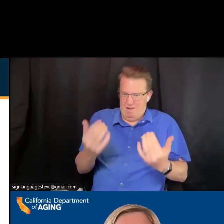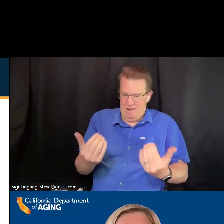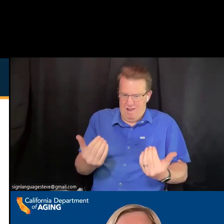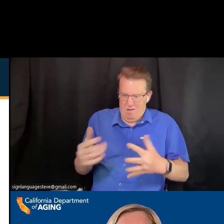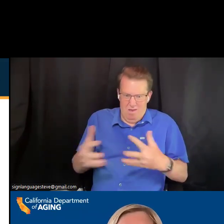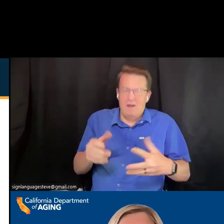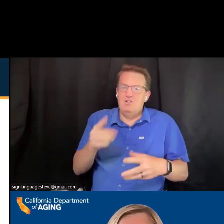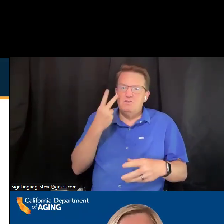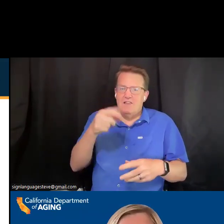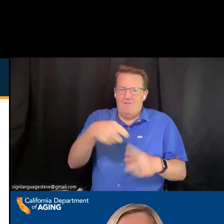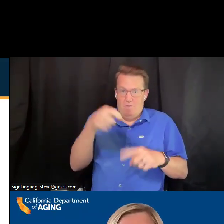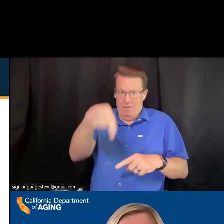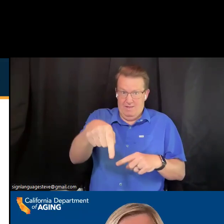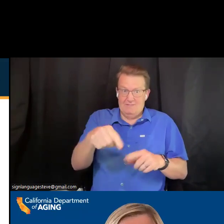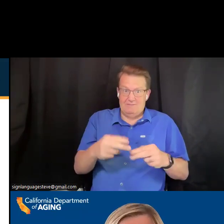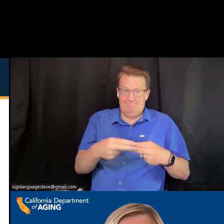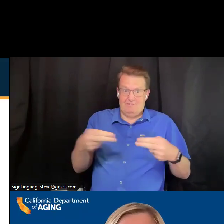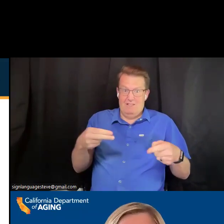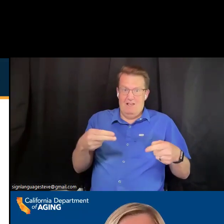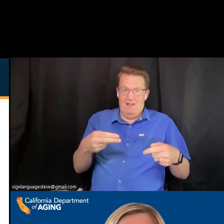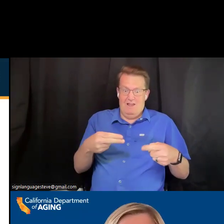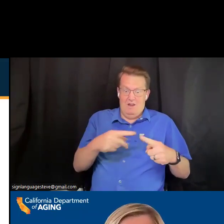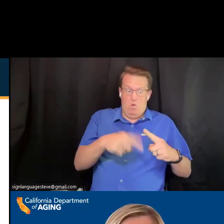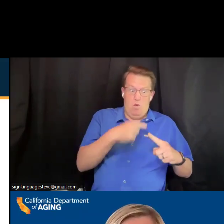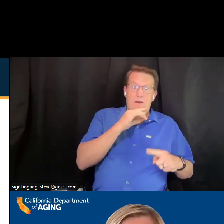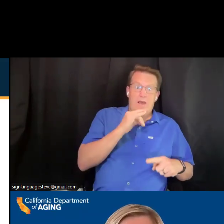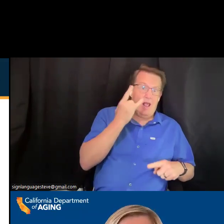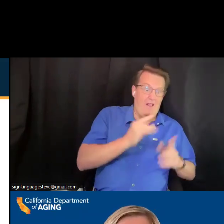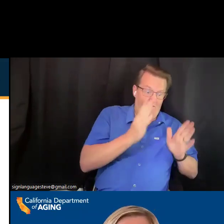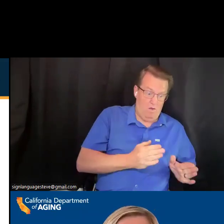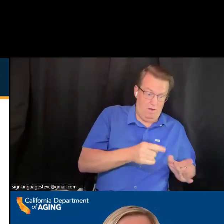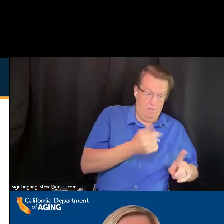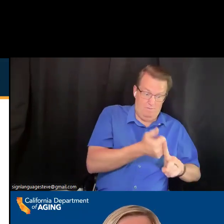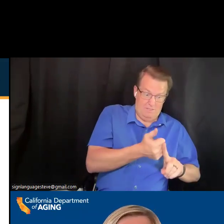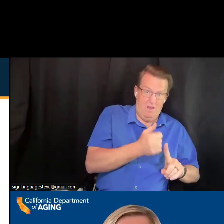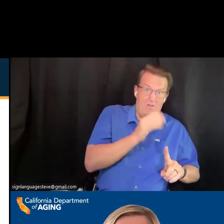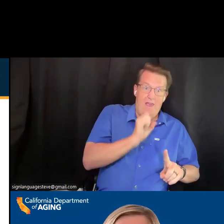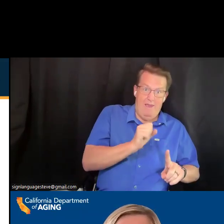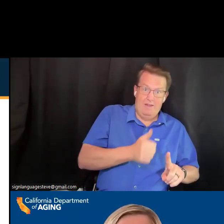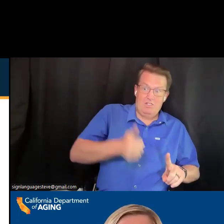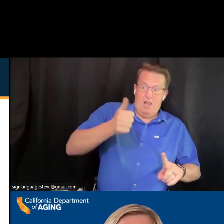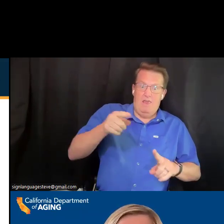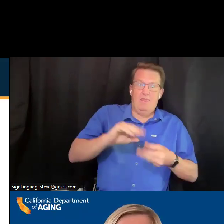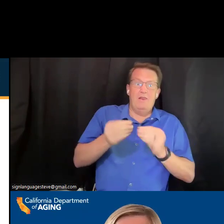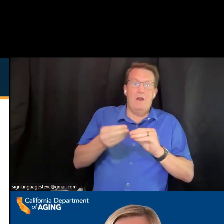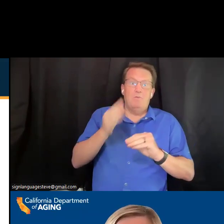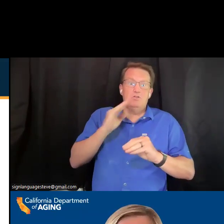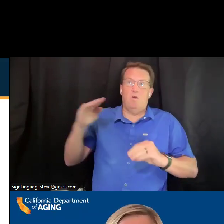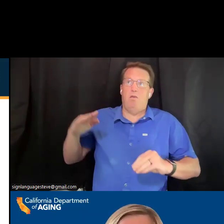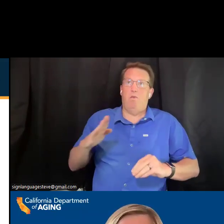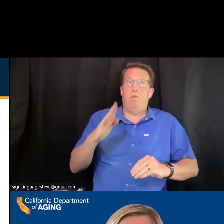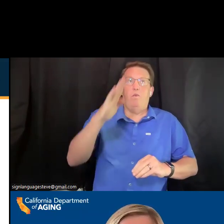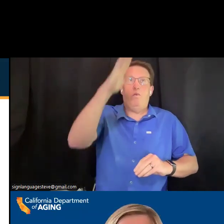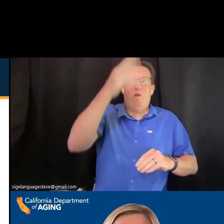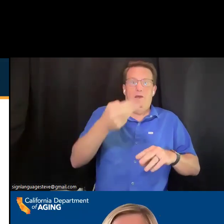as Californians age, the numbers increase. So we're looking at 17%,